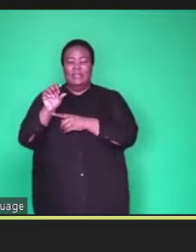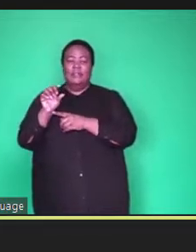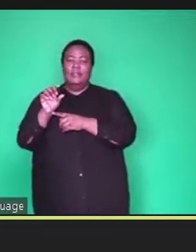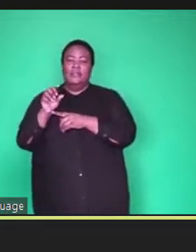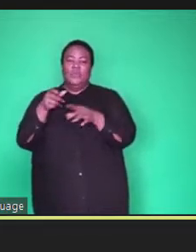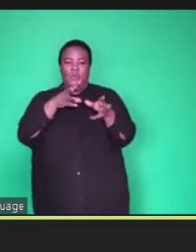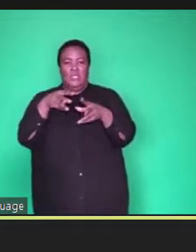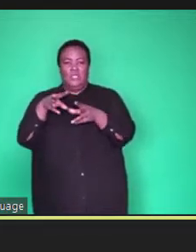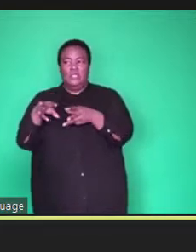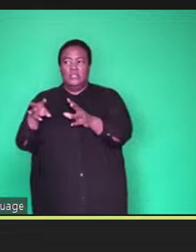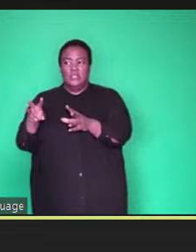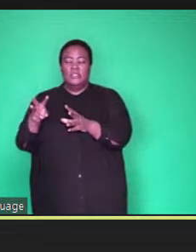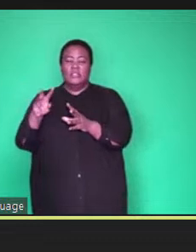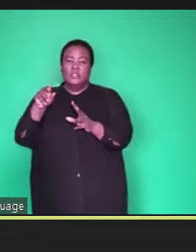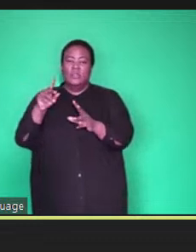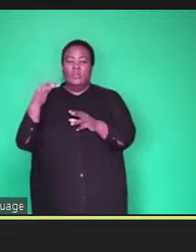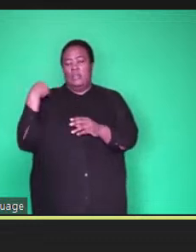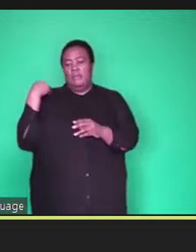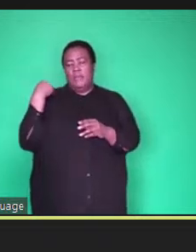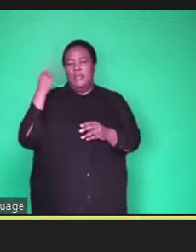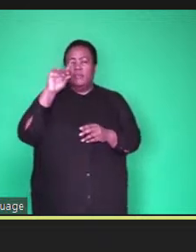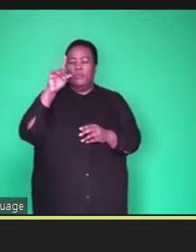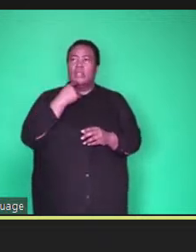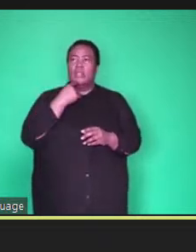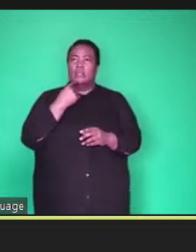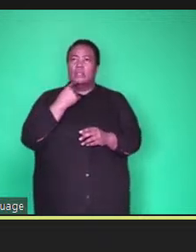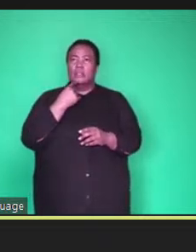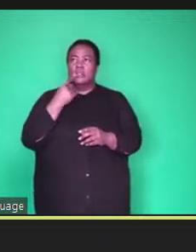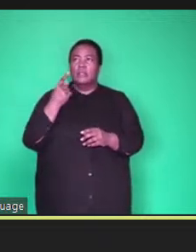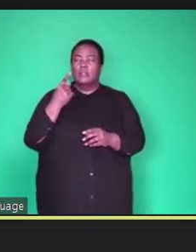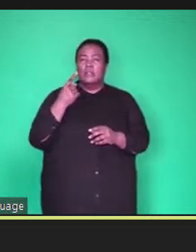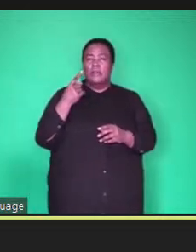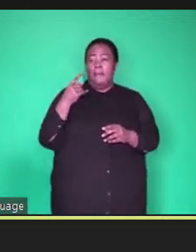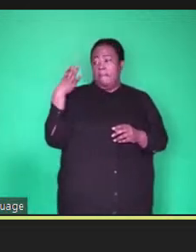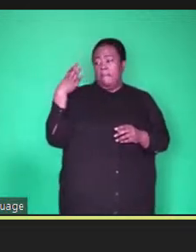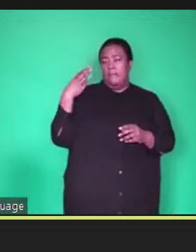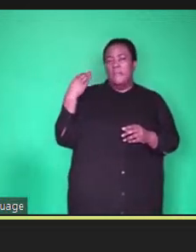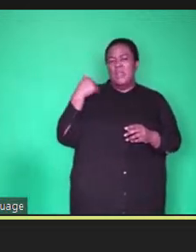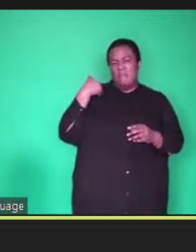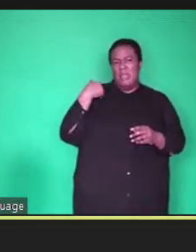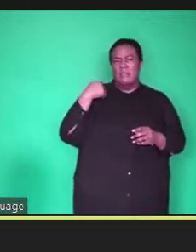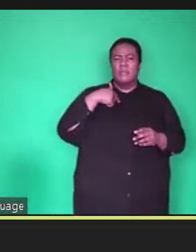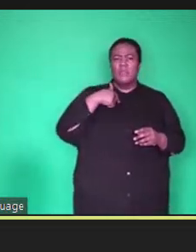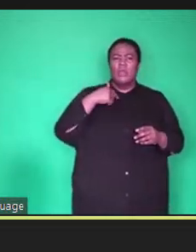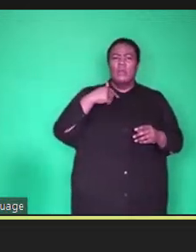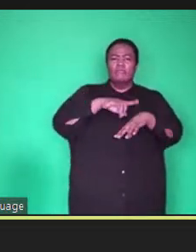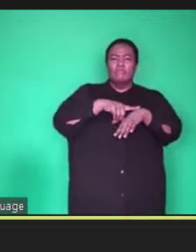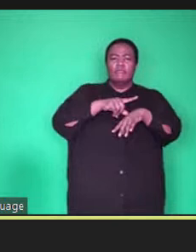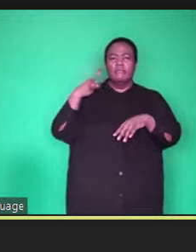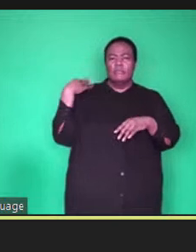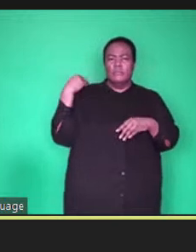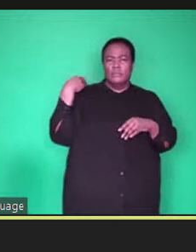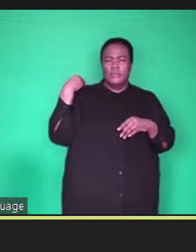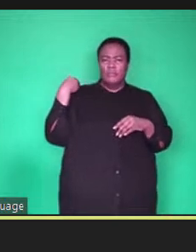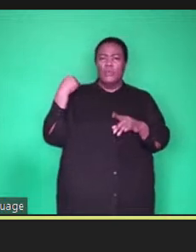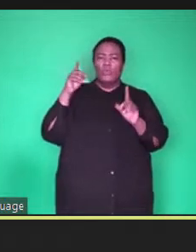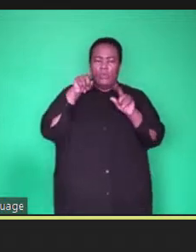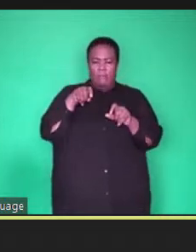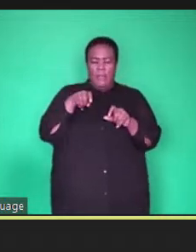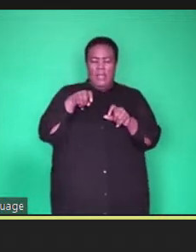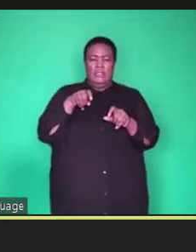It was reminding me of what the minister said on Monday. We need, to a large extent, African solutions to